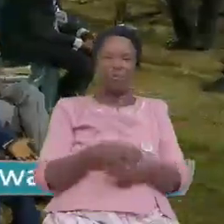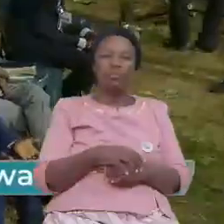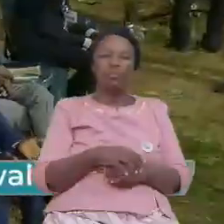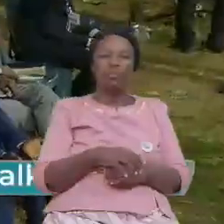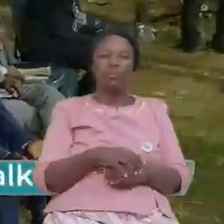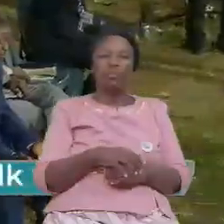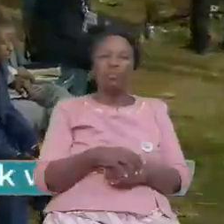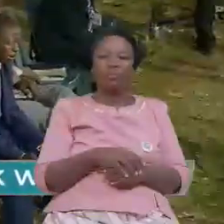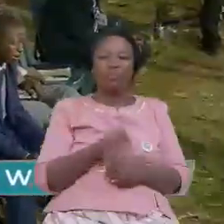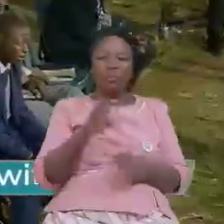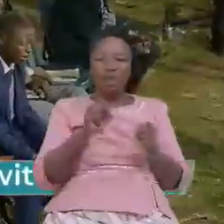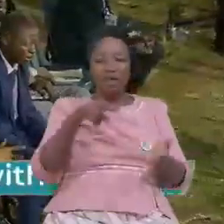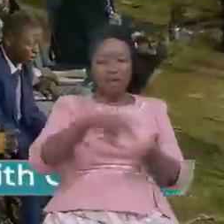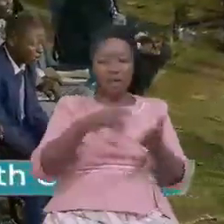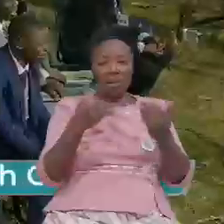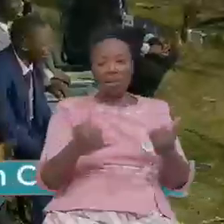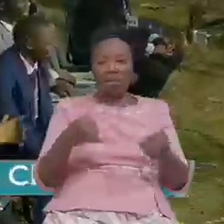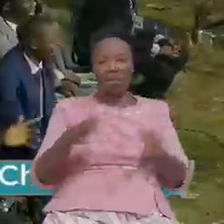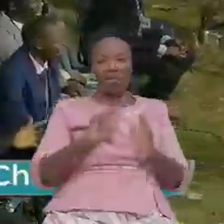You can rise up on your feet.